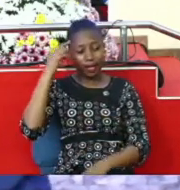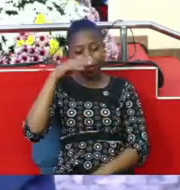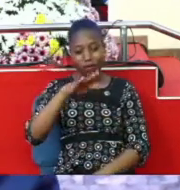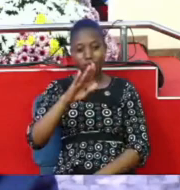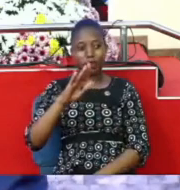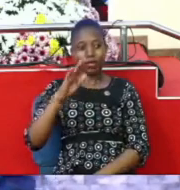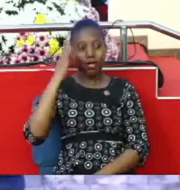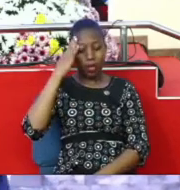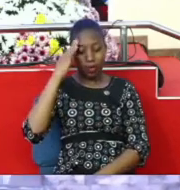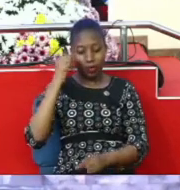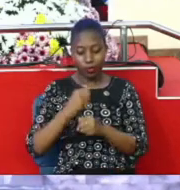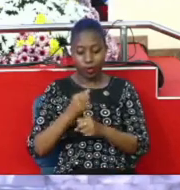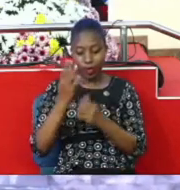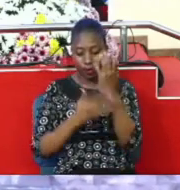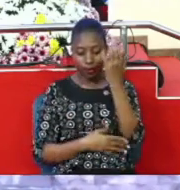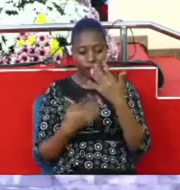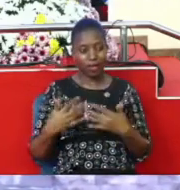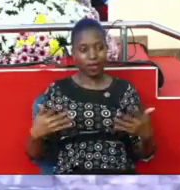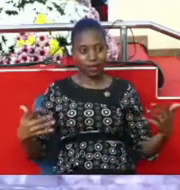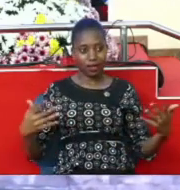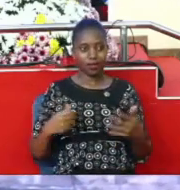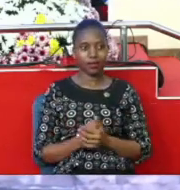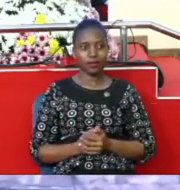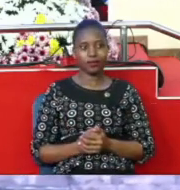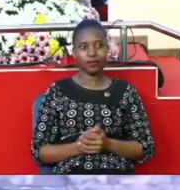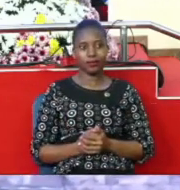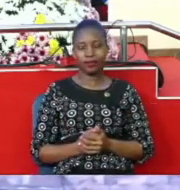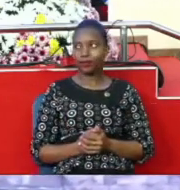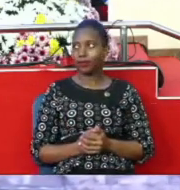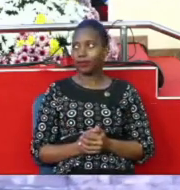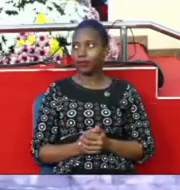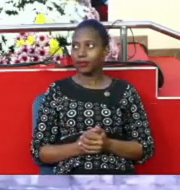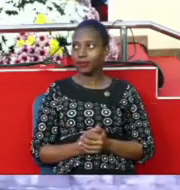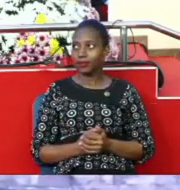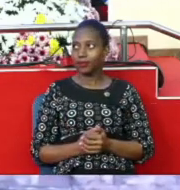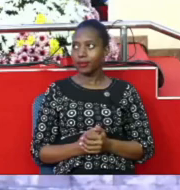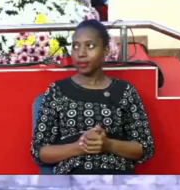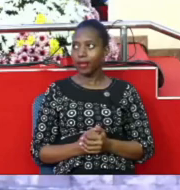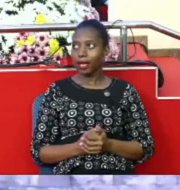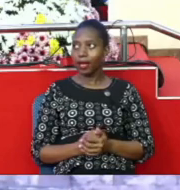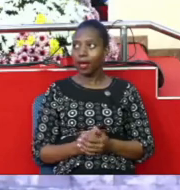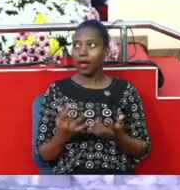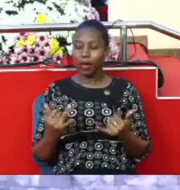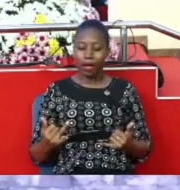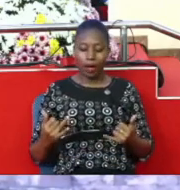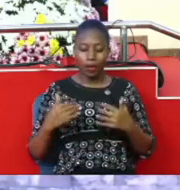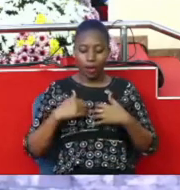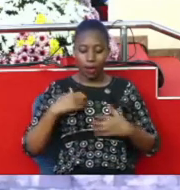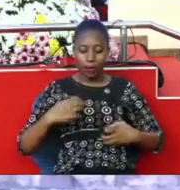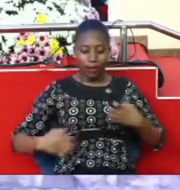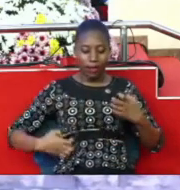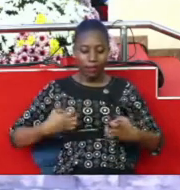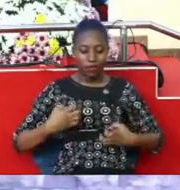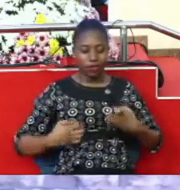we have so hardened our conscience that we feel no emotional guilt, the